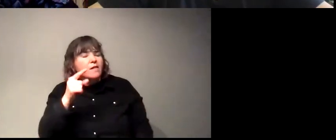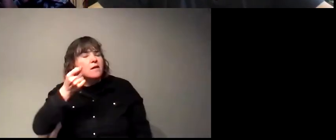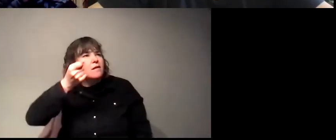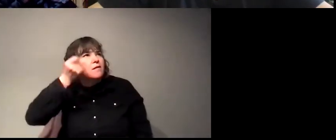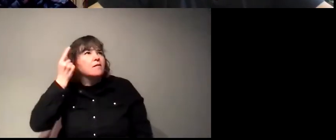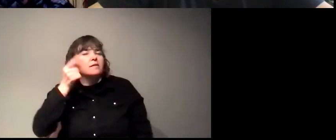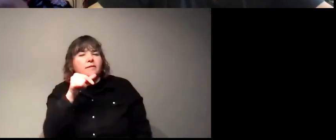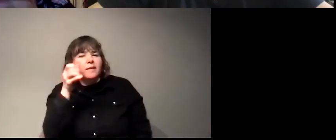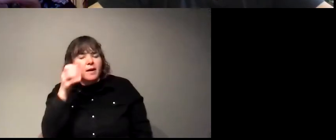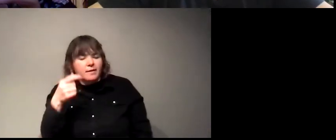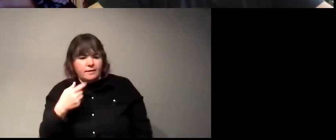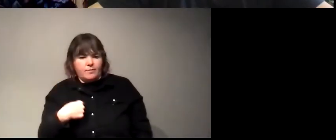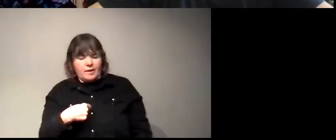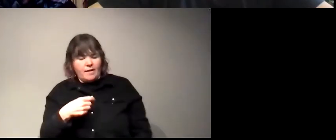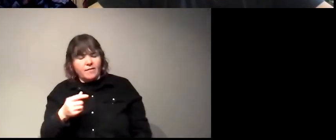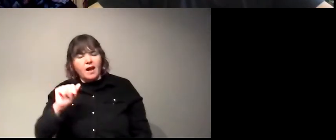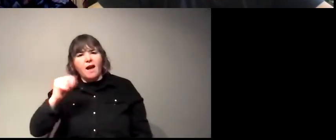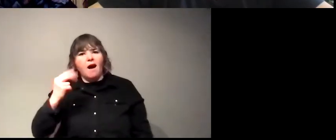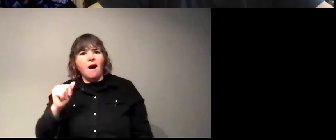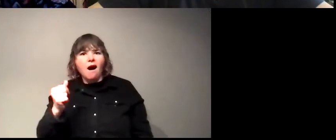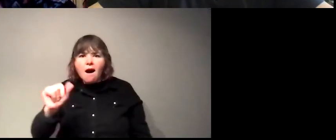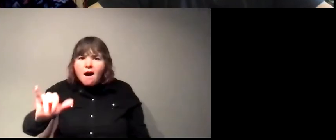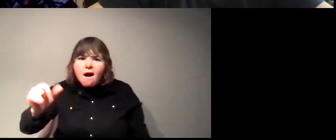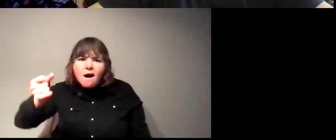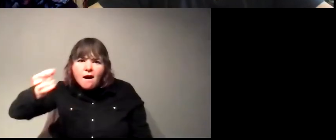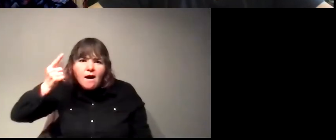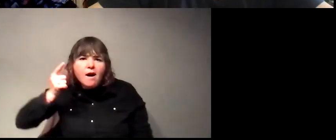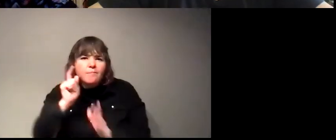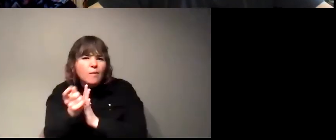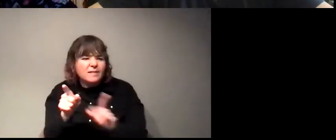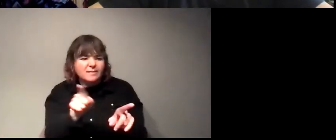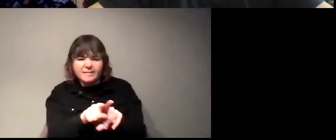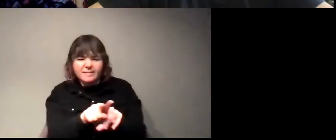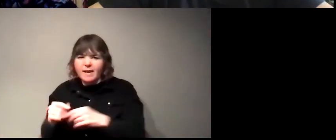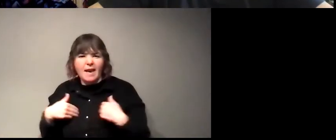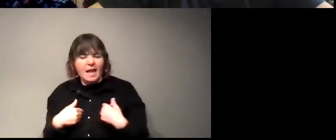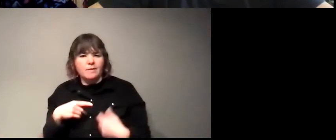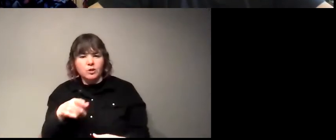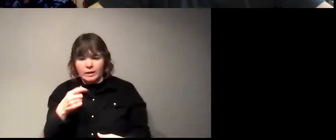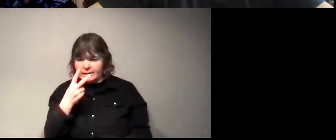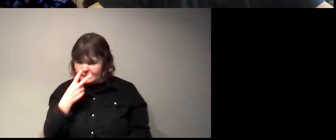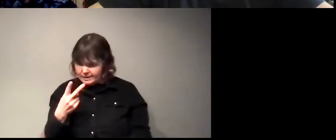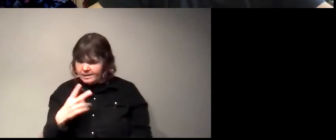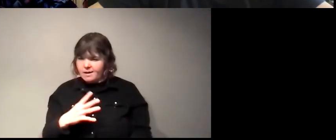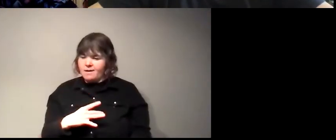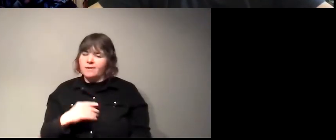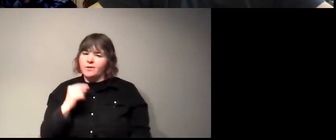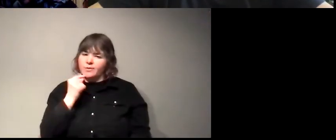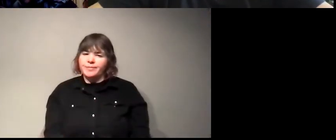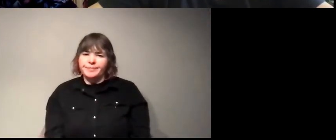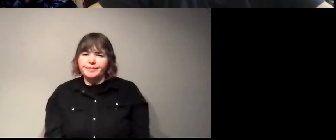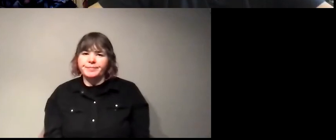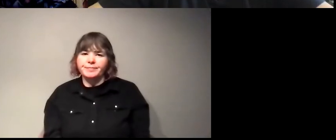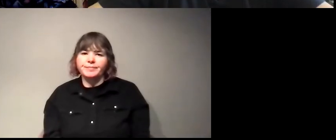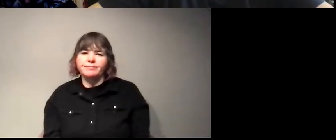like how we have that aha moment and we finally get it. Sometimes animals have that. And when you can see it, it's so cool. I